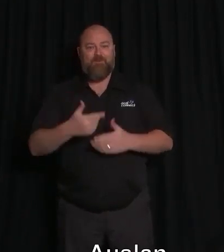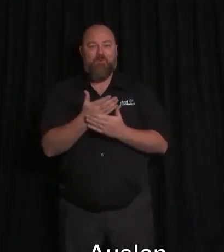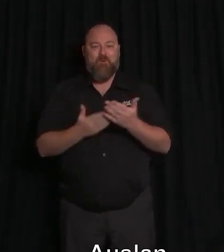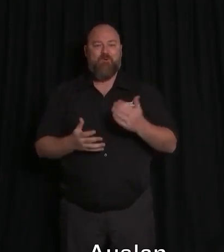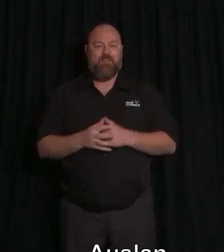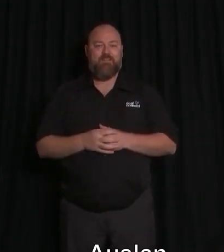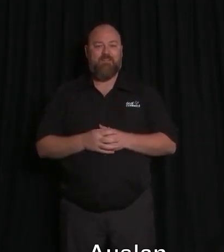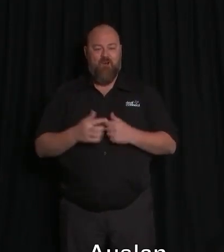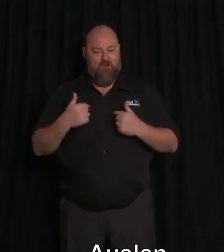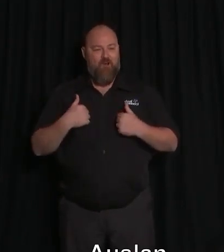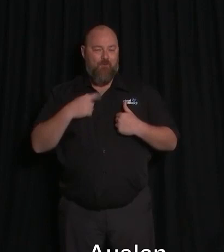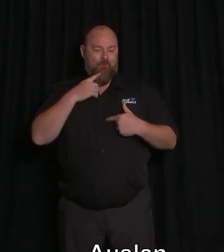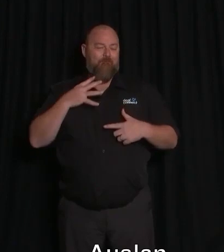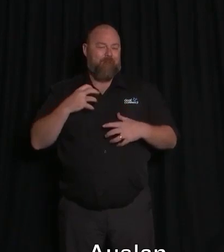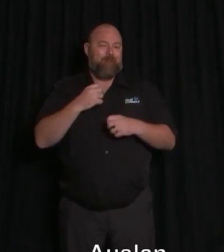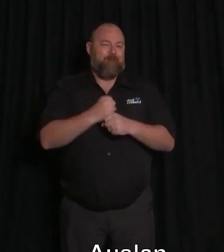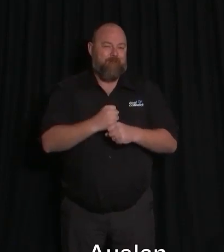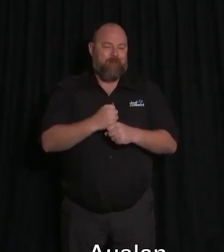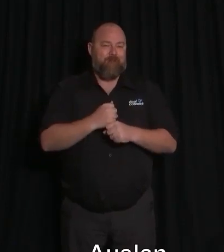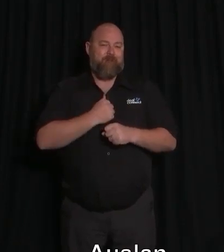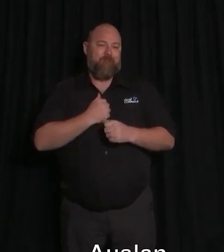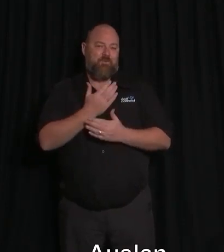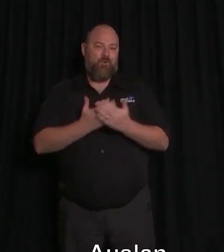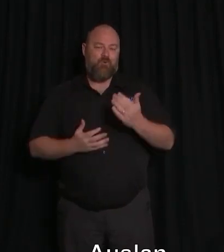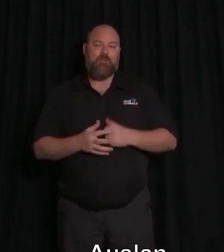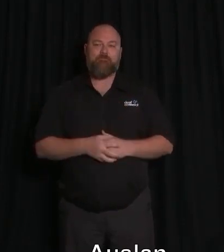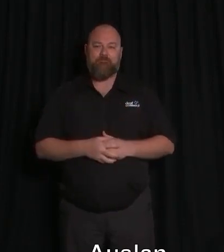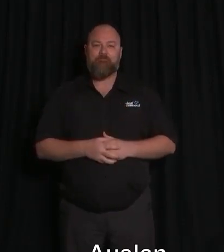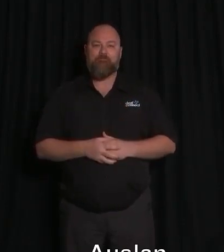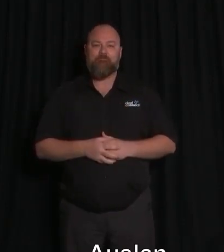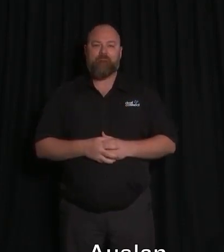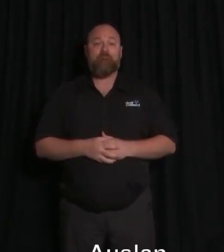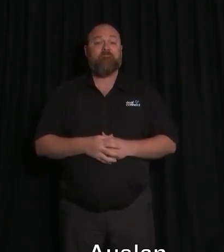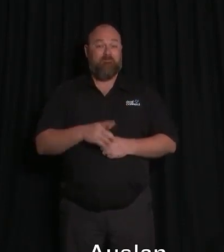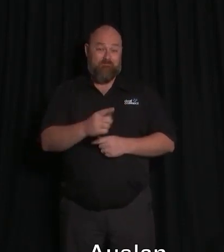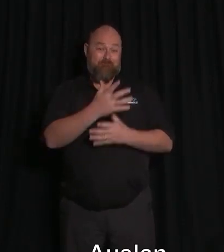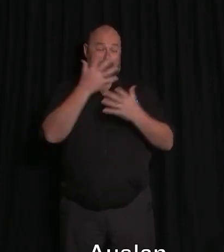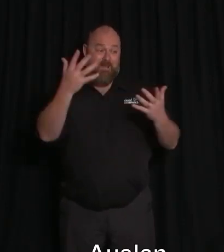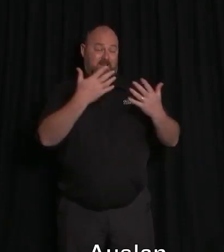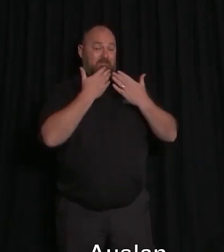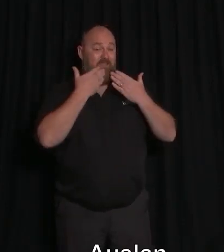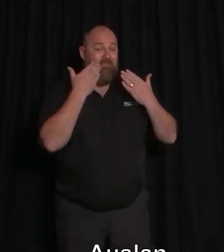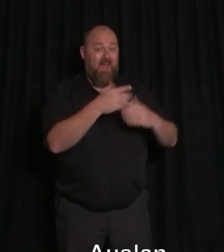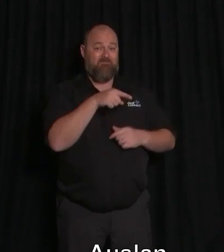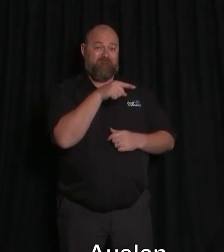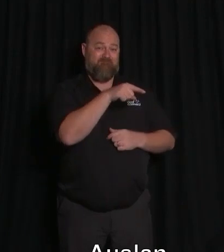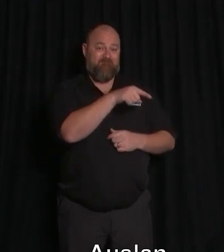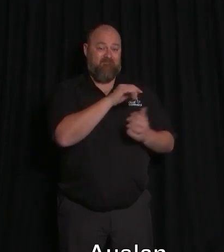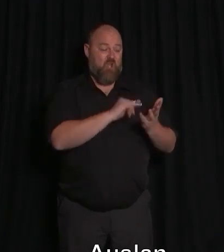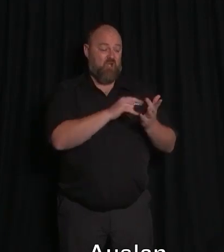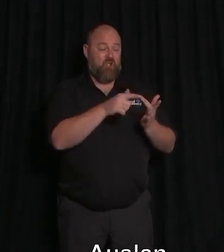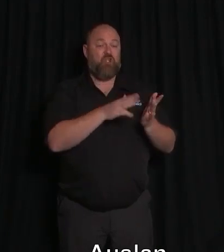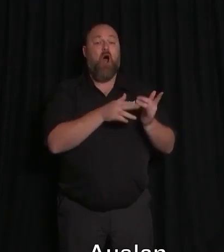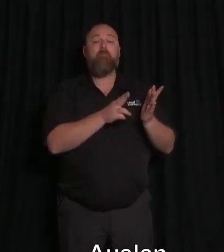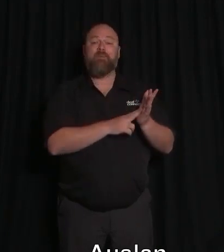And I want to bring it to a close. We have Simon to thank for a sexual